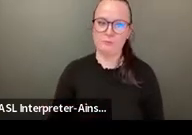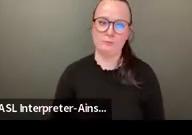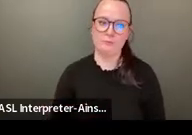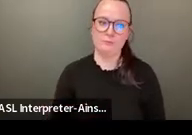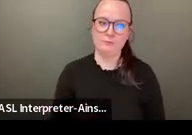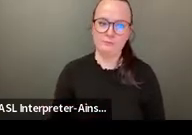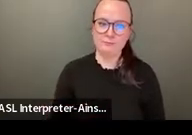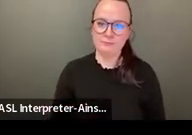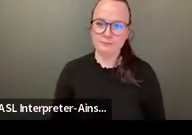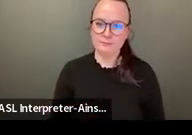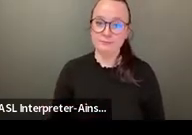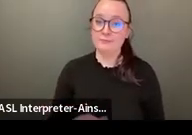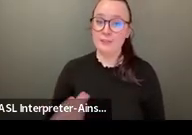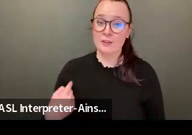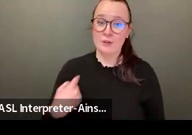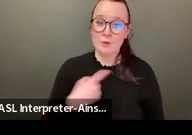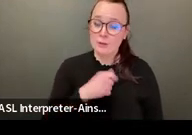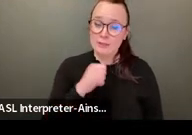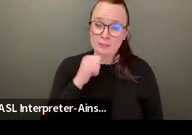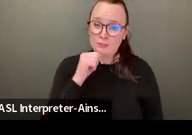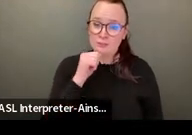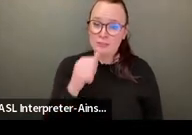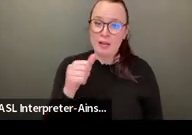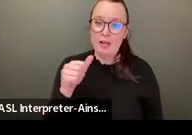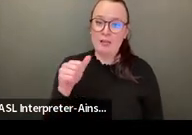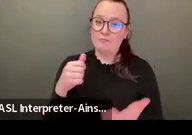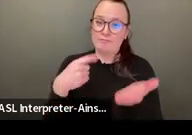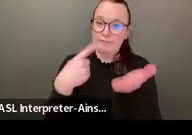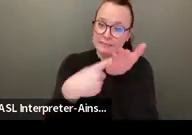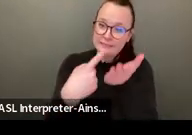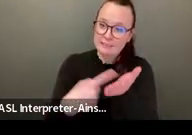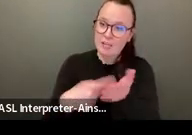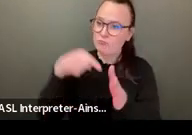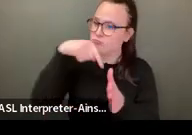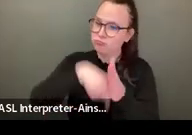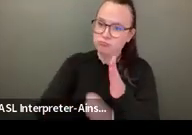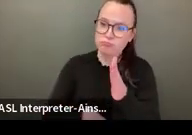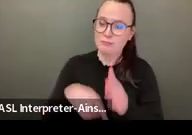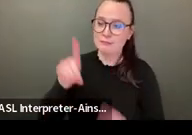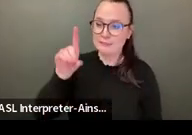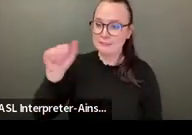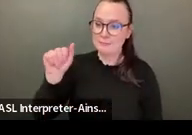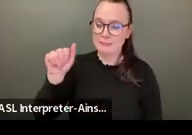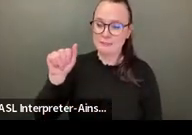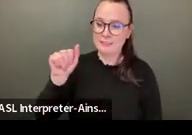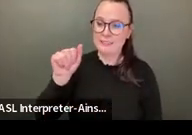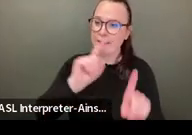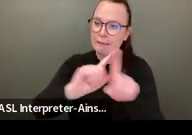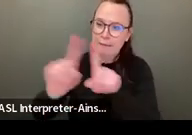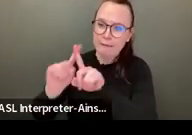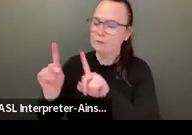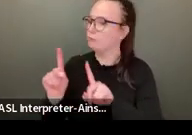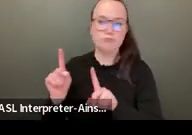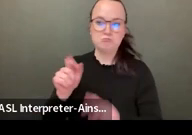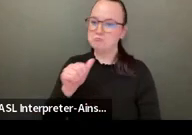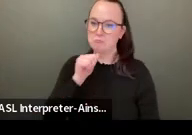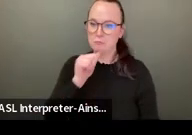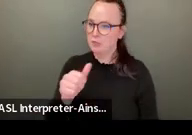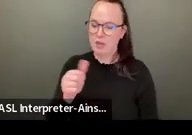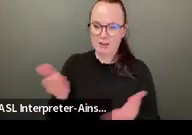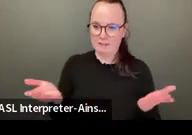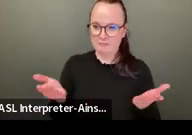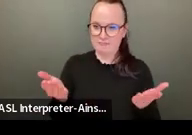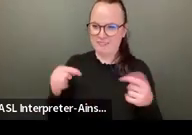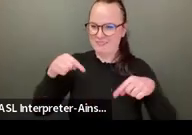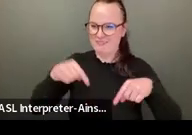We do not go through the disability categories in this training. We used to, but instead what we have, these